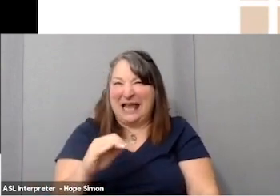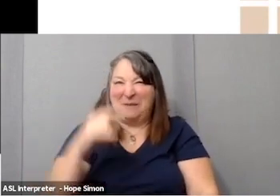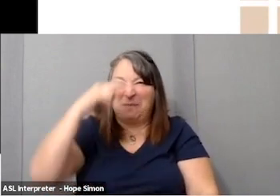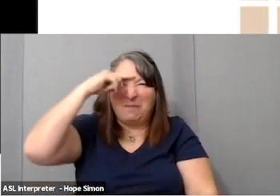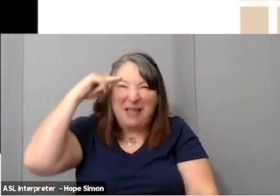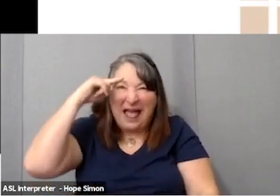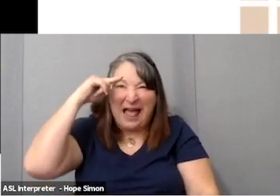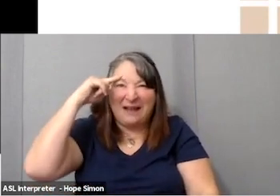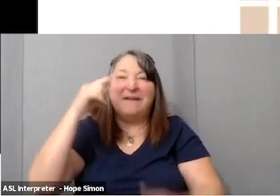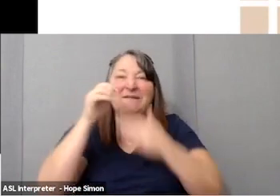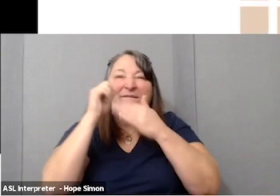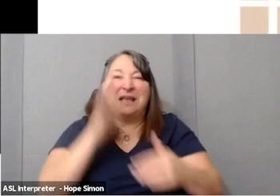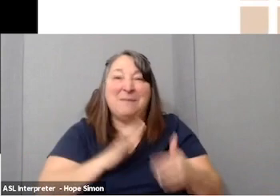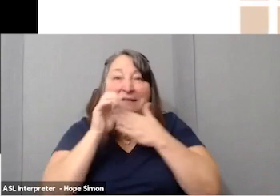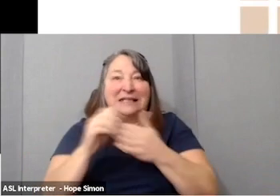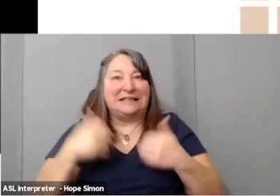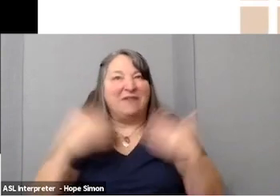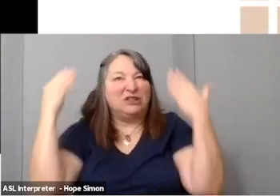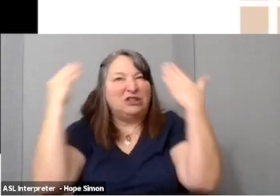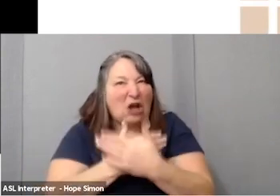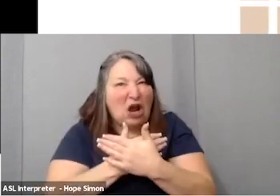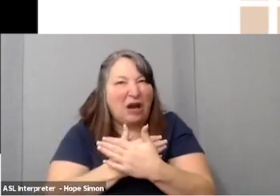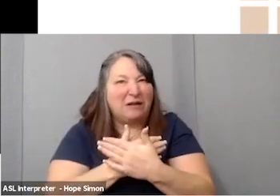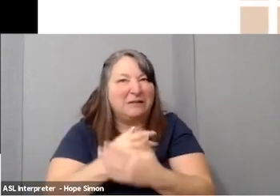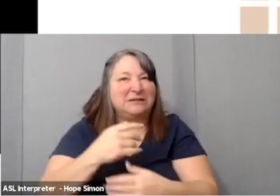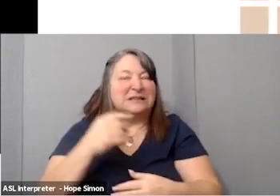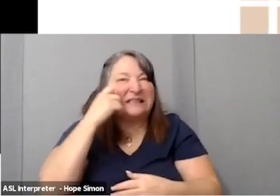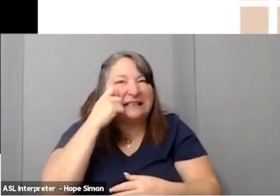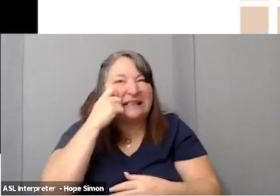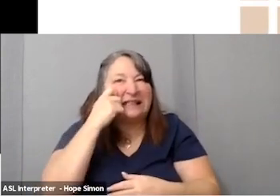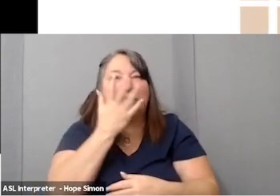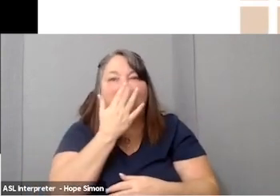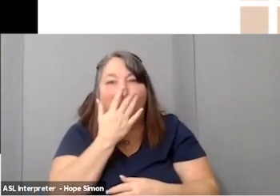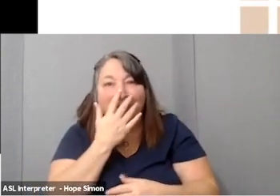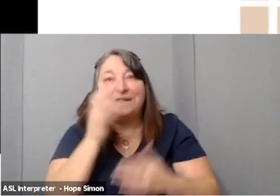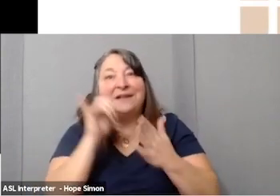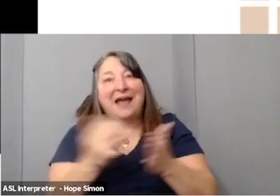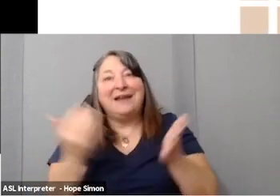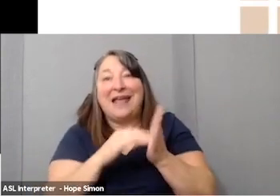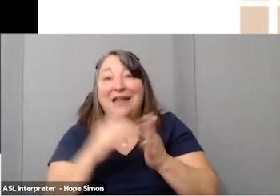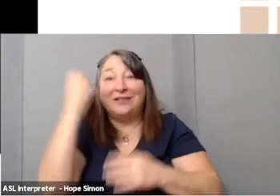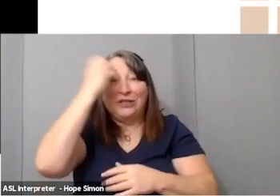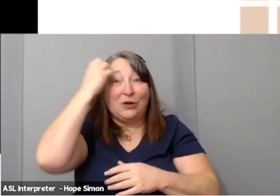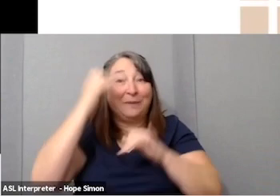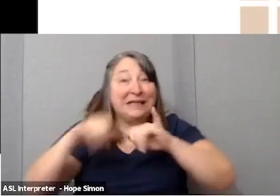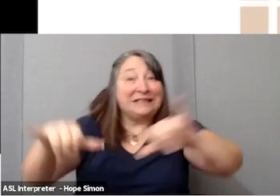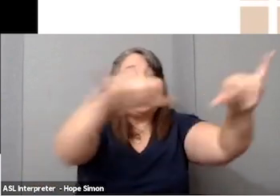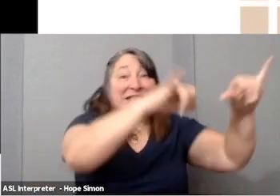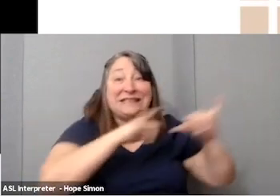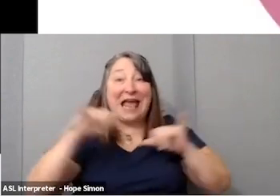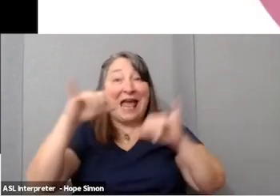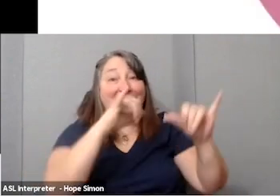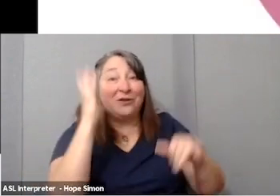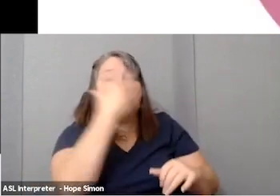have dark skin tones, again, reaffirming this idea that a European standard of beauty is more attractive or